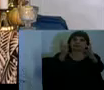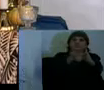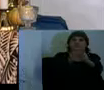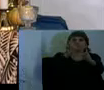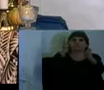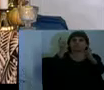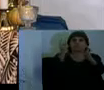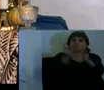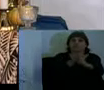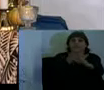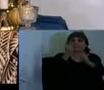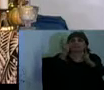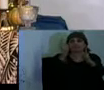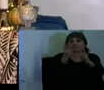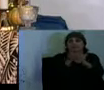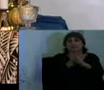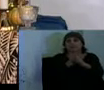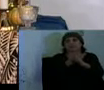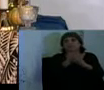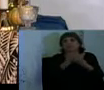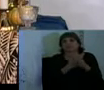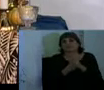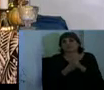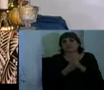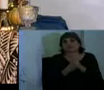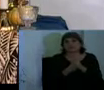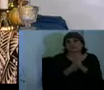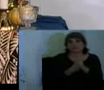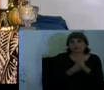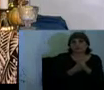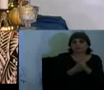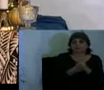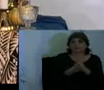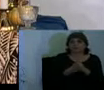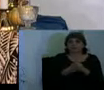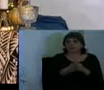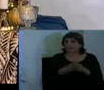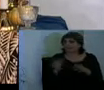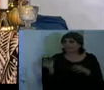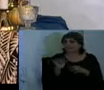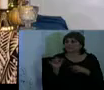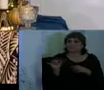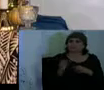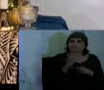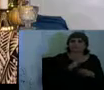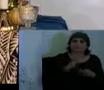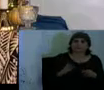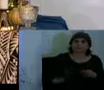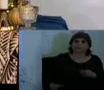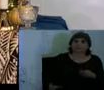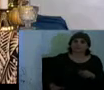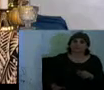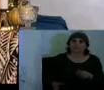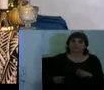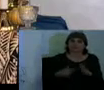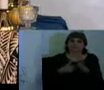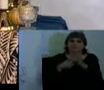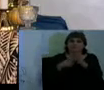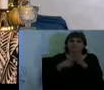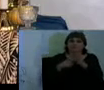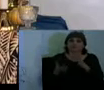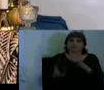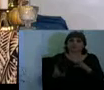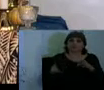As one who, like the Christ, takes on